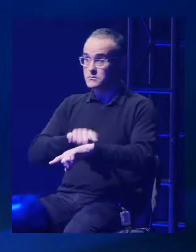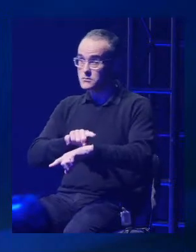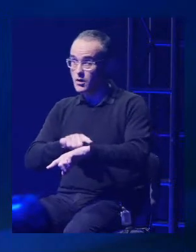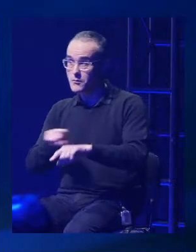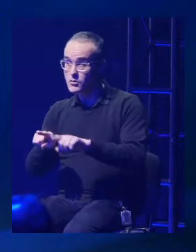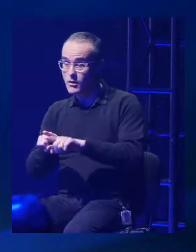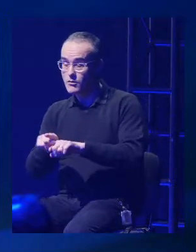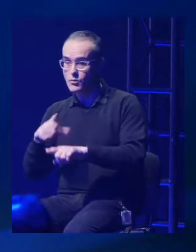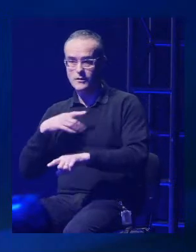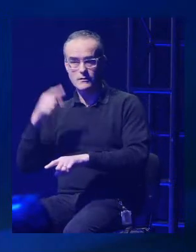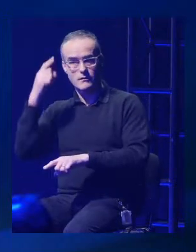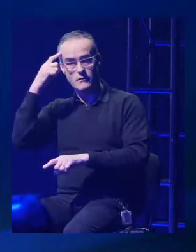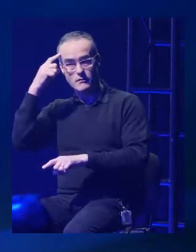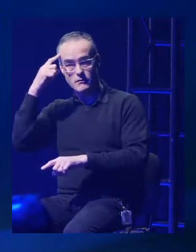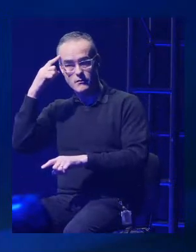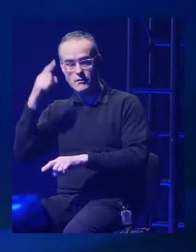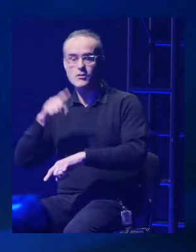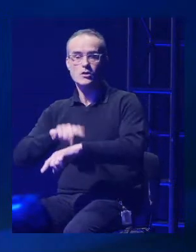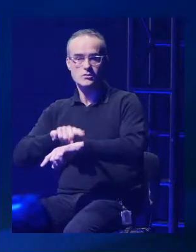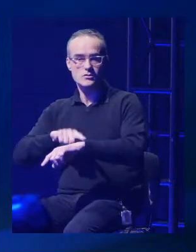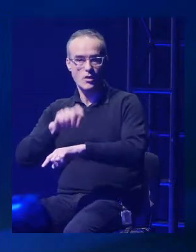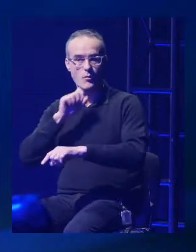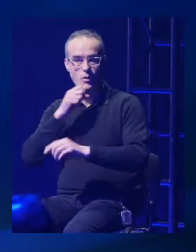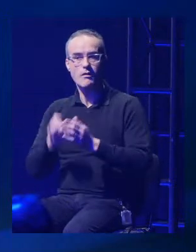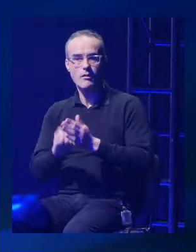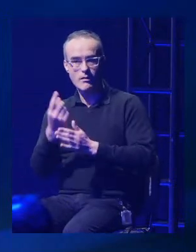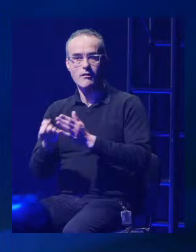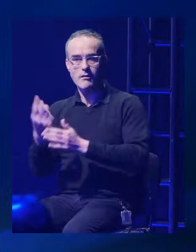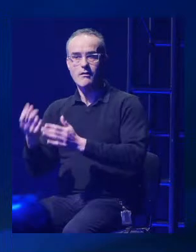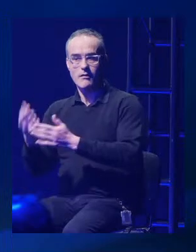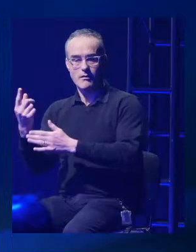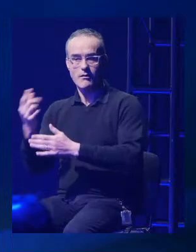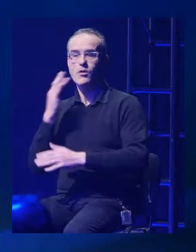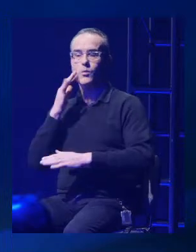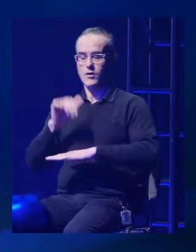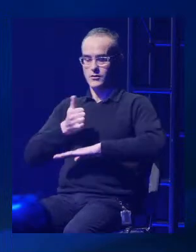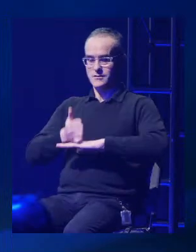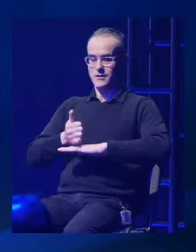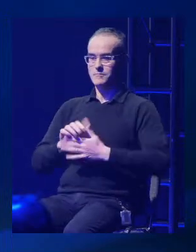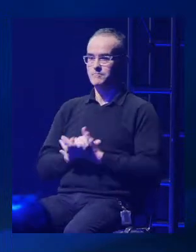be coming up again and again for us while we're on set.